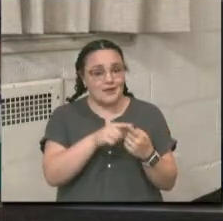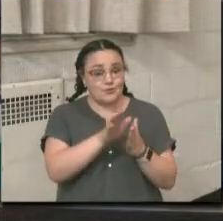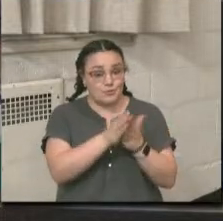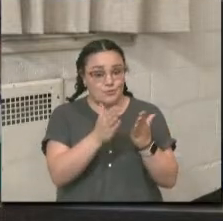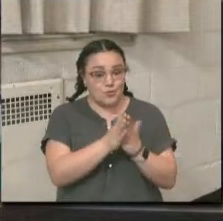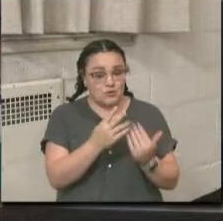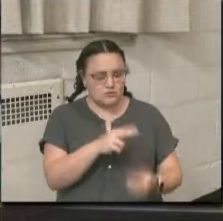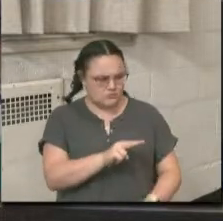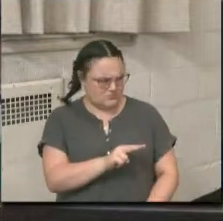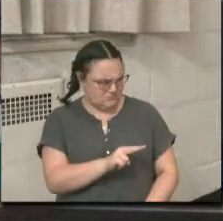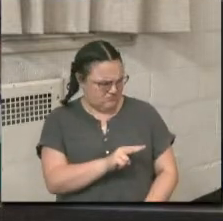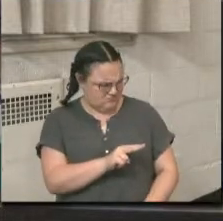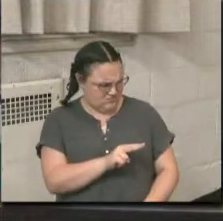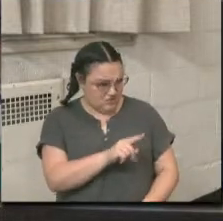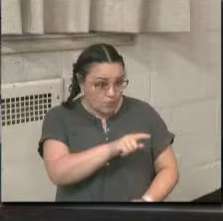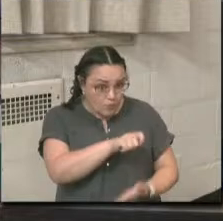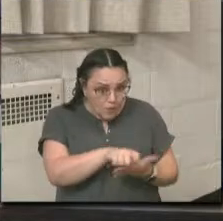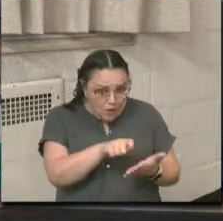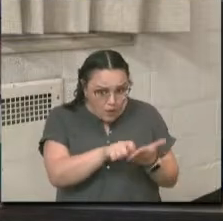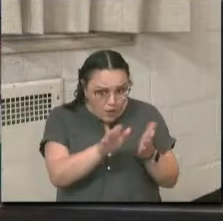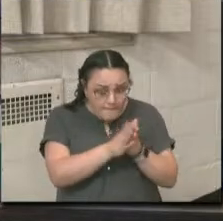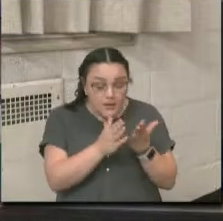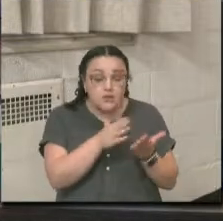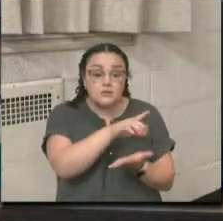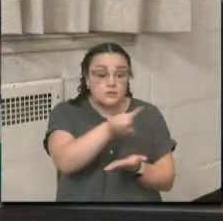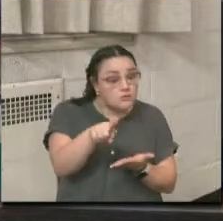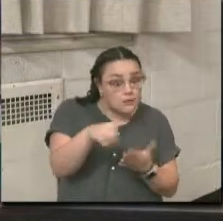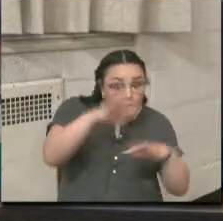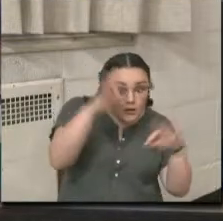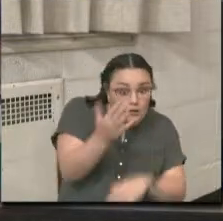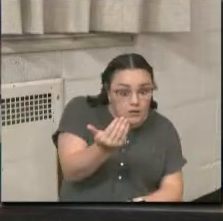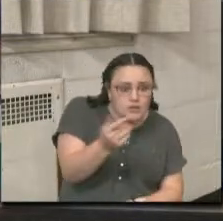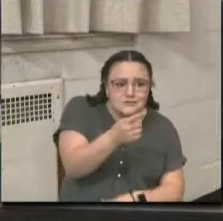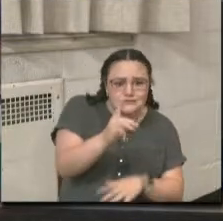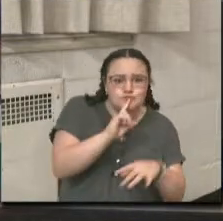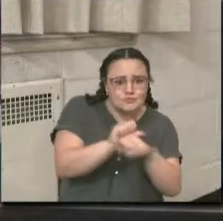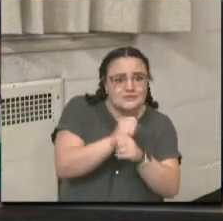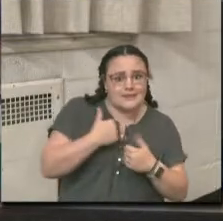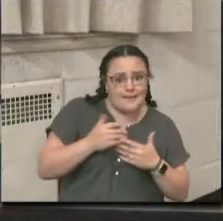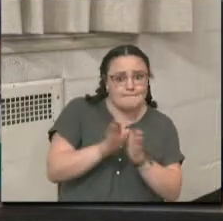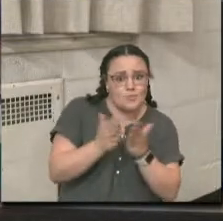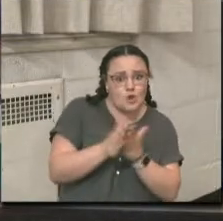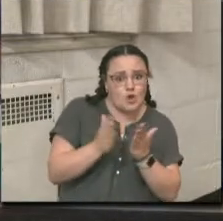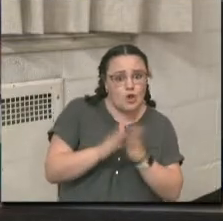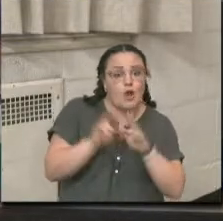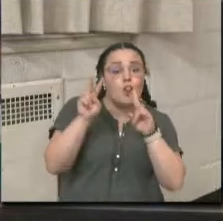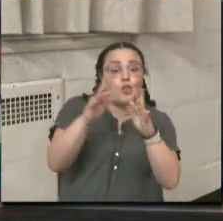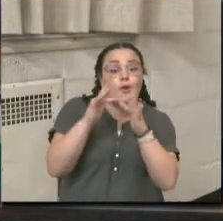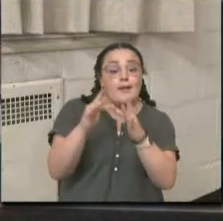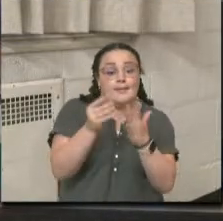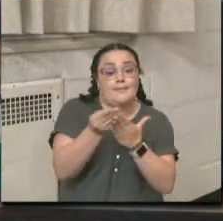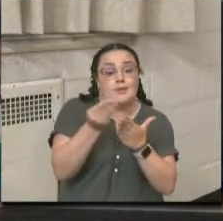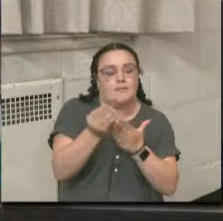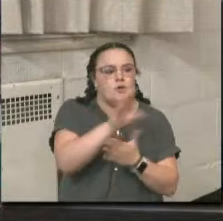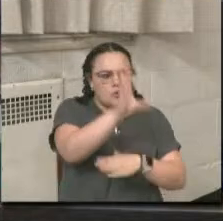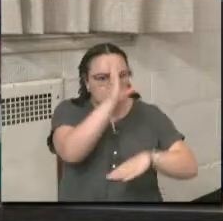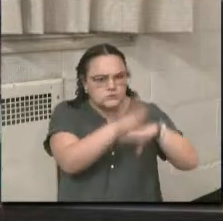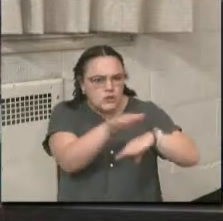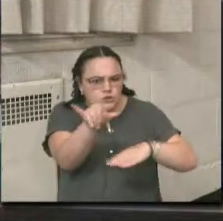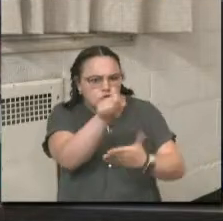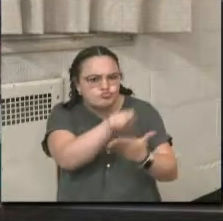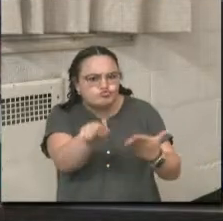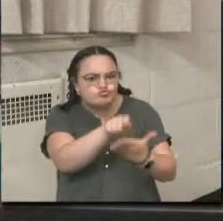like, what? She wrote book. She got books, y'all. If y'all don't know, go get it online. But so does her son as well. I mean, let's